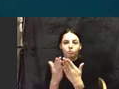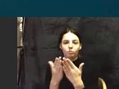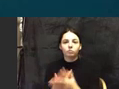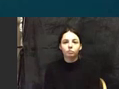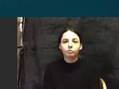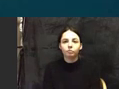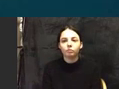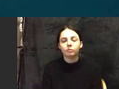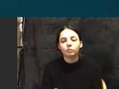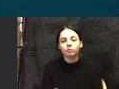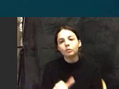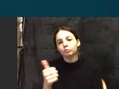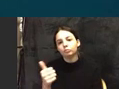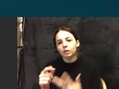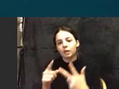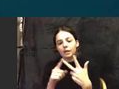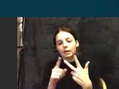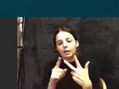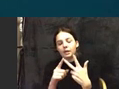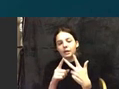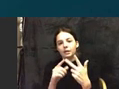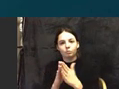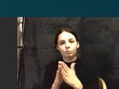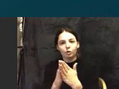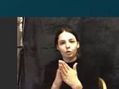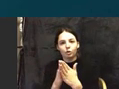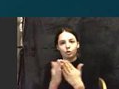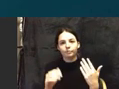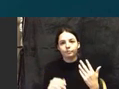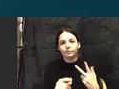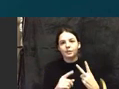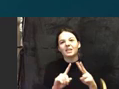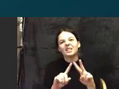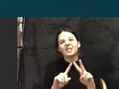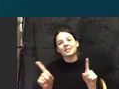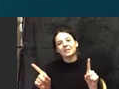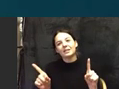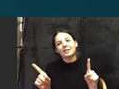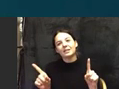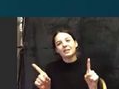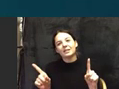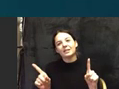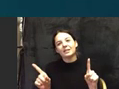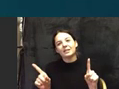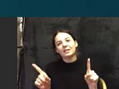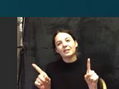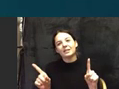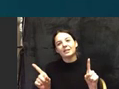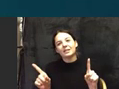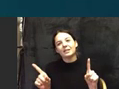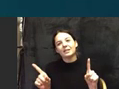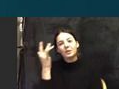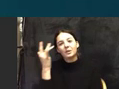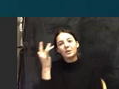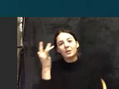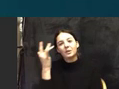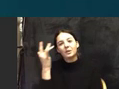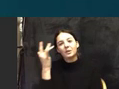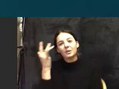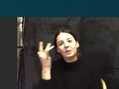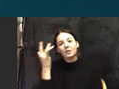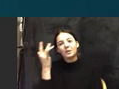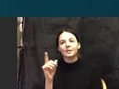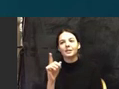My next book that's coming out is a little different because it's not fiction. It's nonfiction.